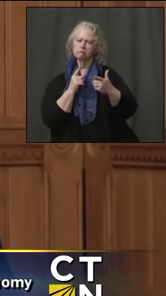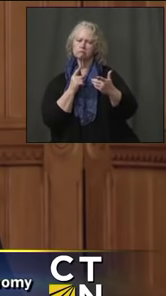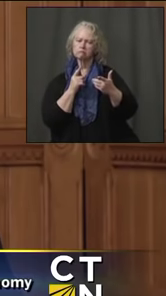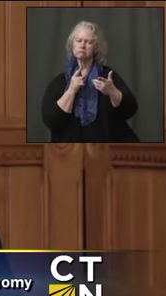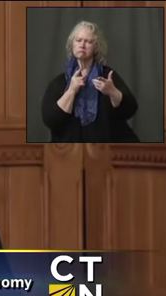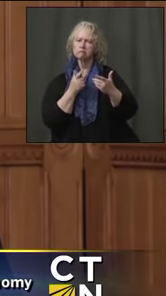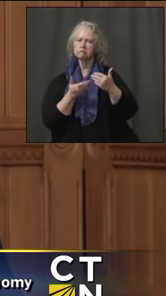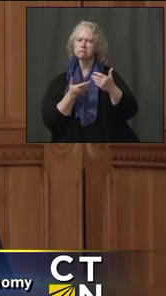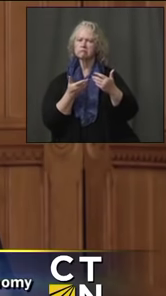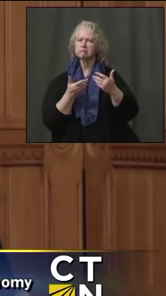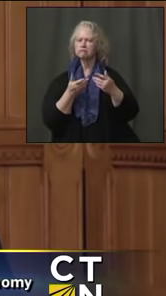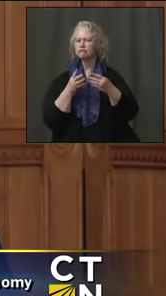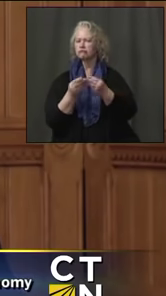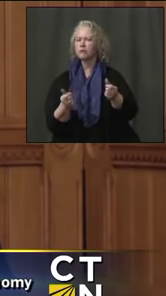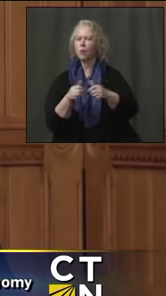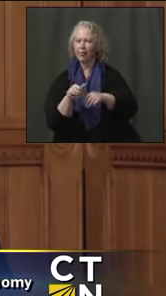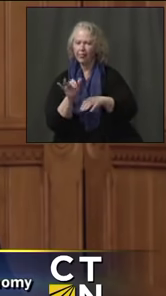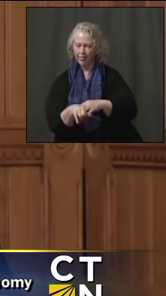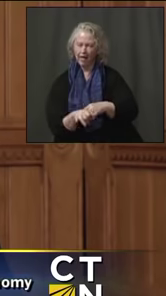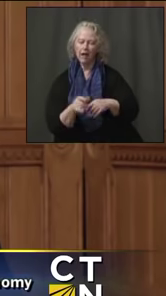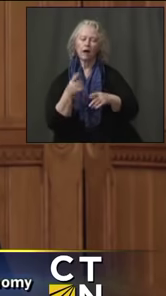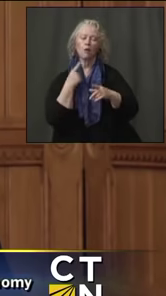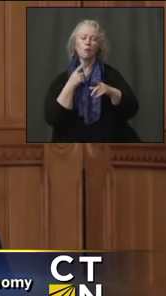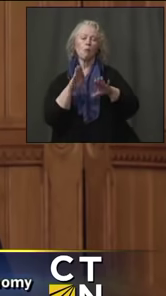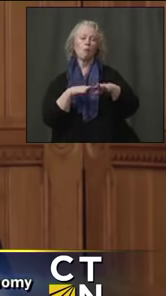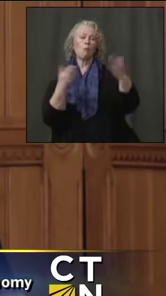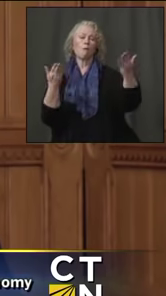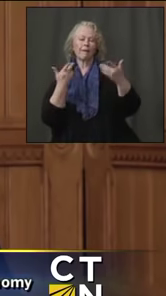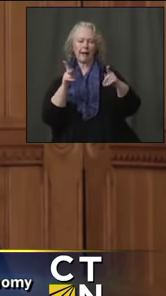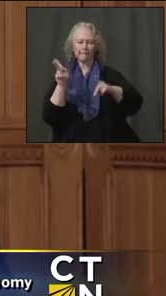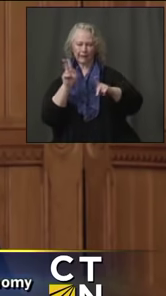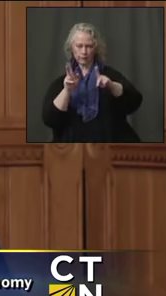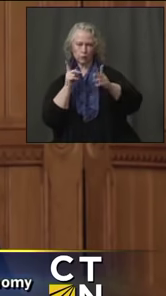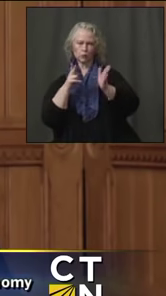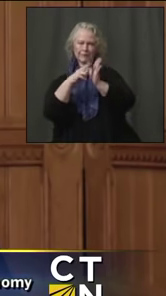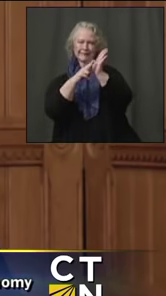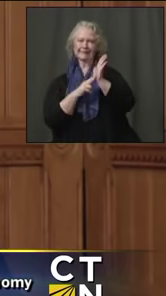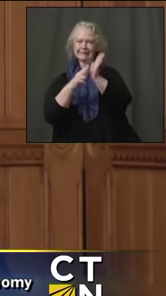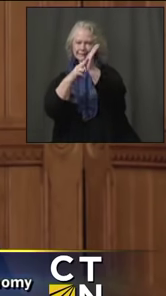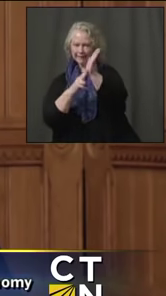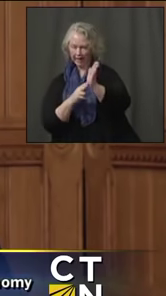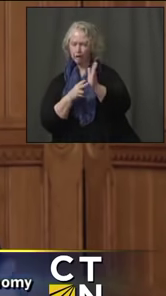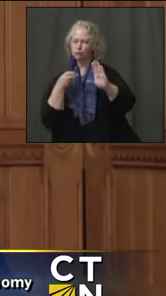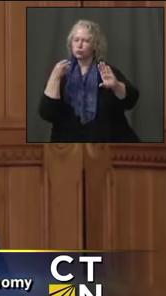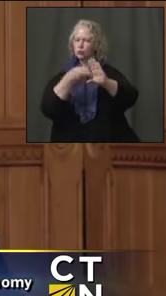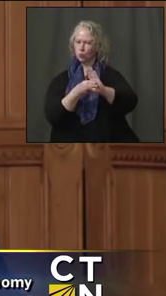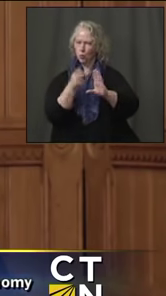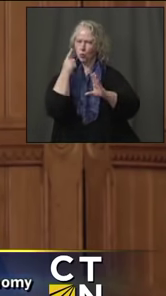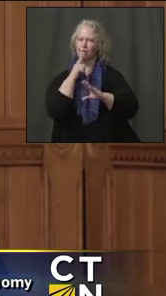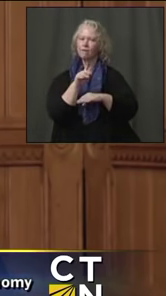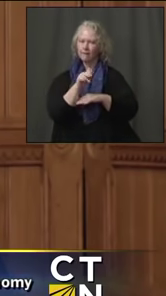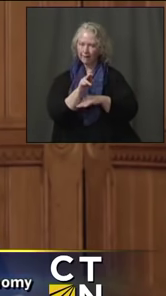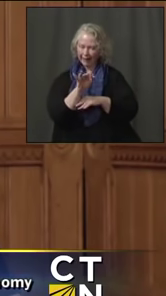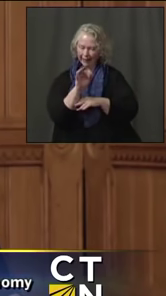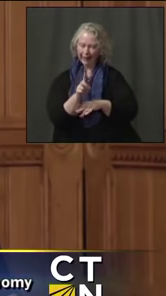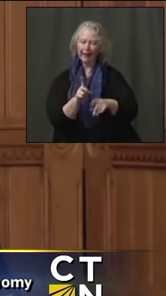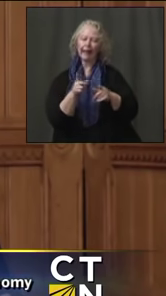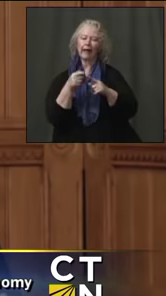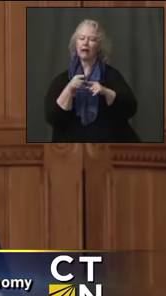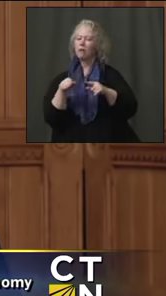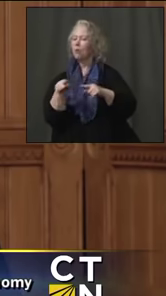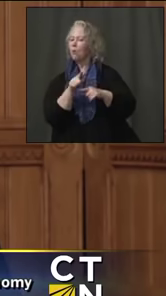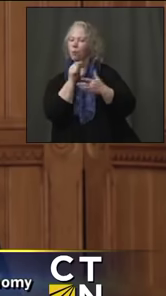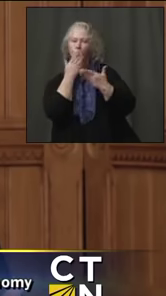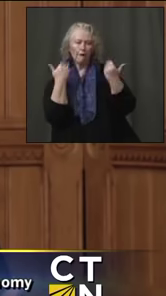as reopening enrollment periods, covering more of the uninsured, waiving co-pays.